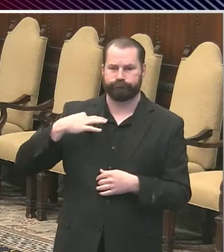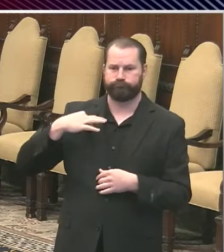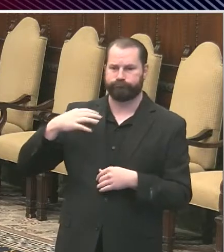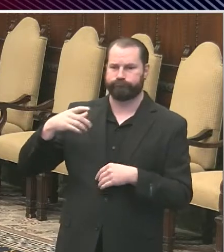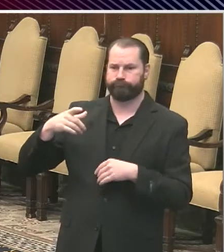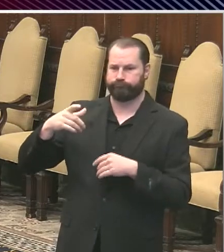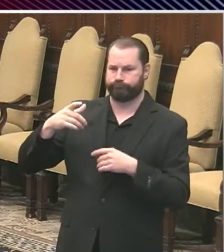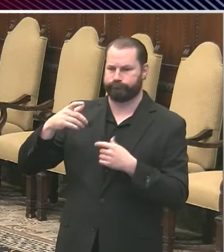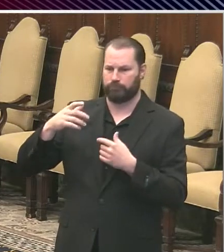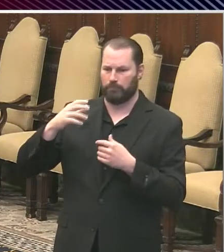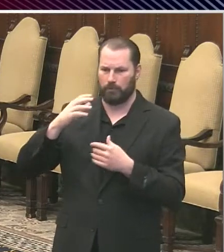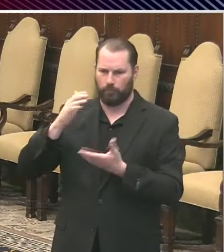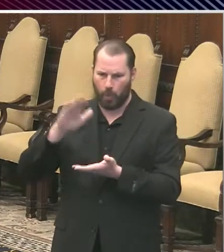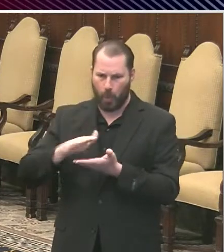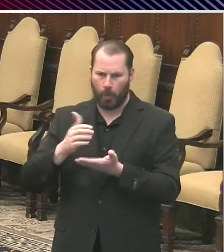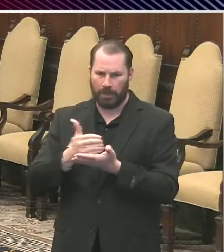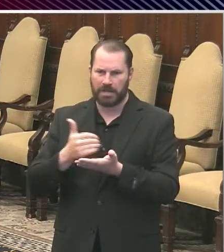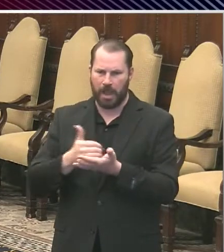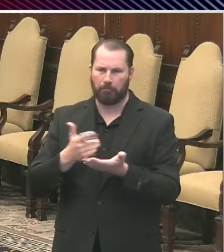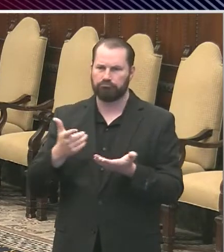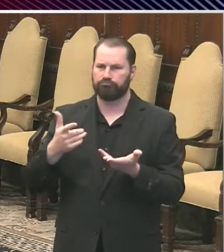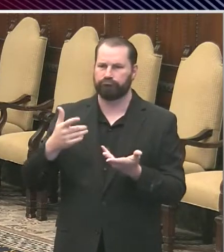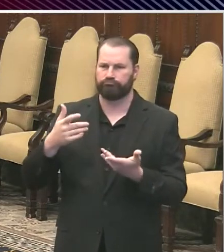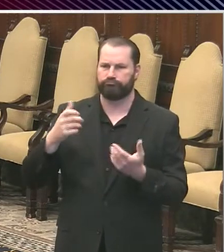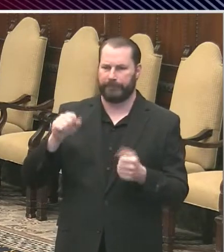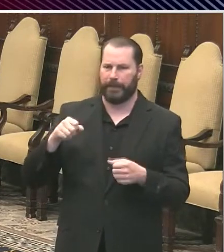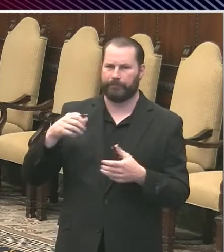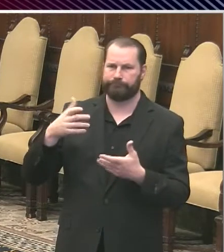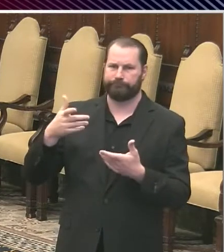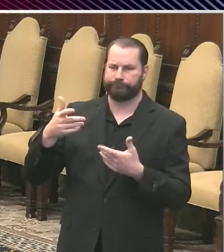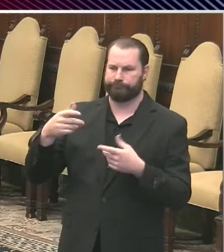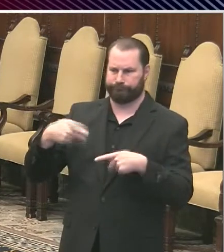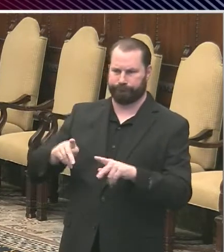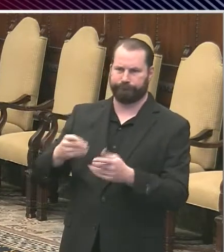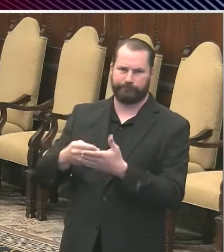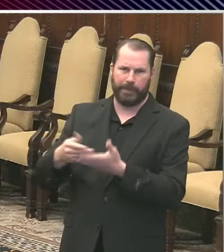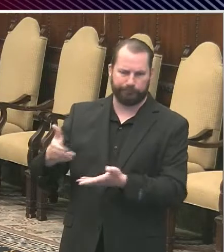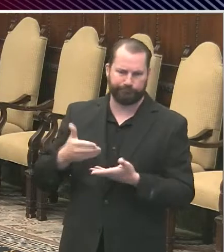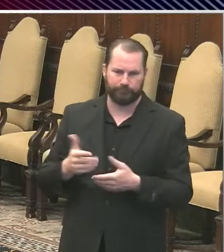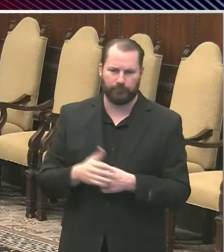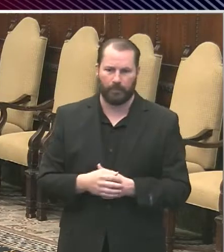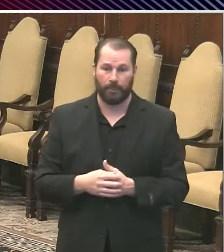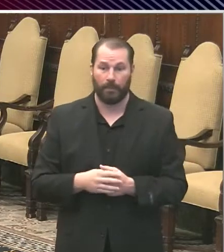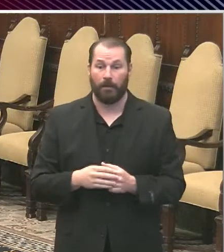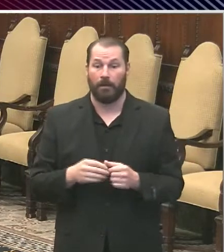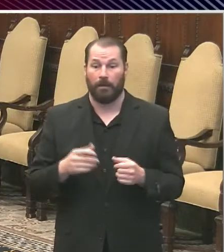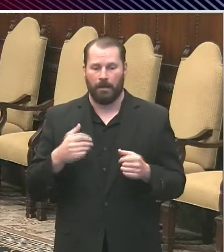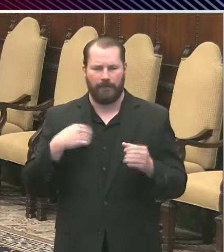installment plan by June 15th. More information is available on Revenue's website